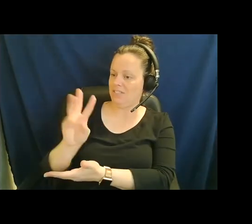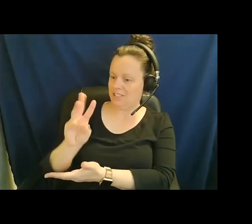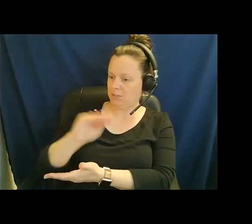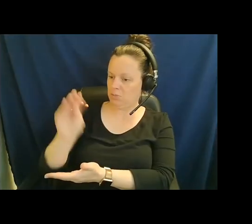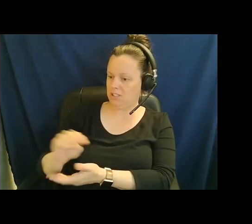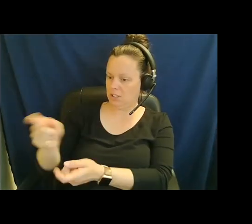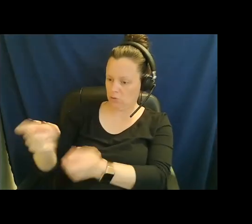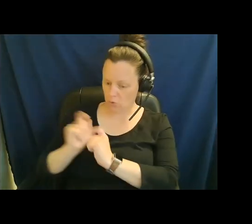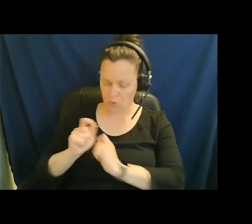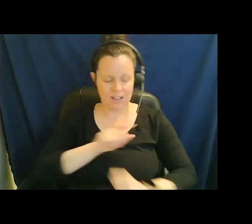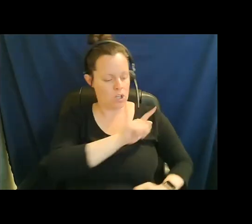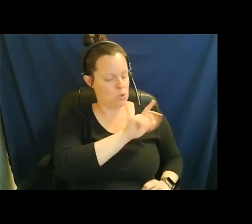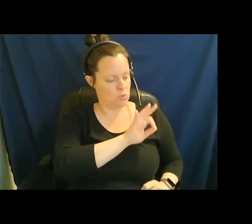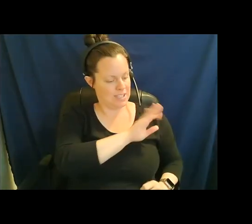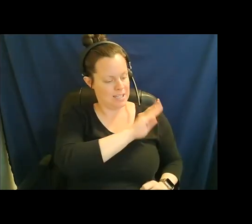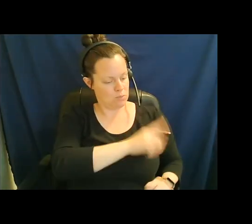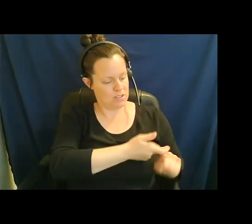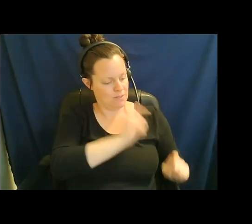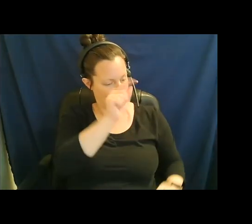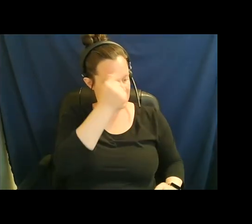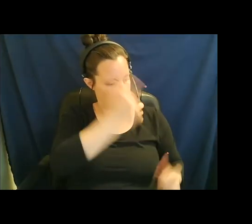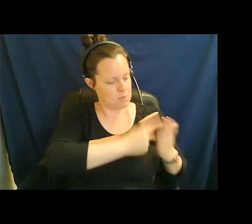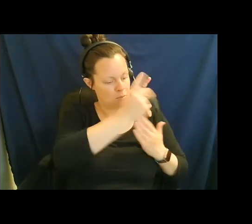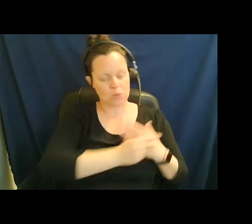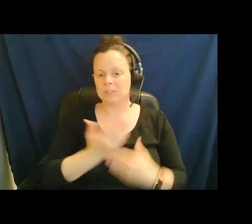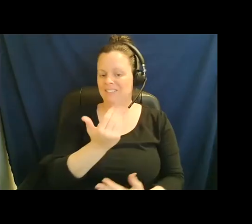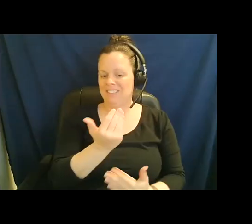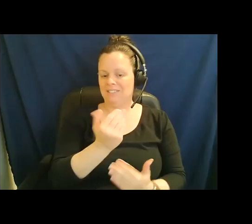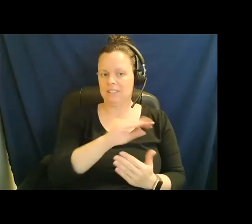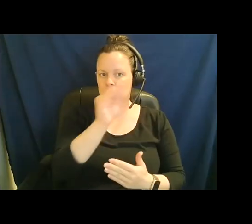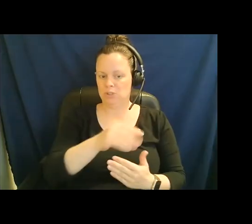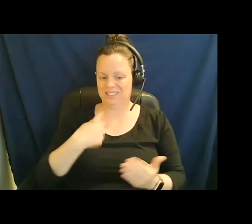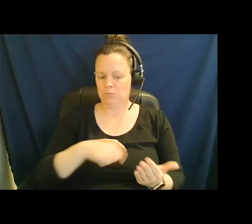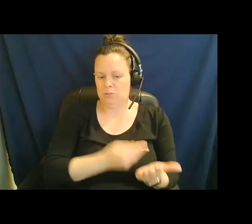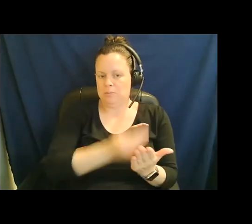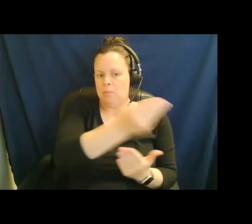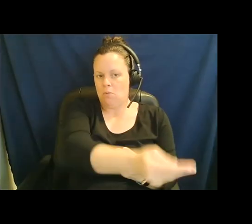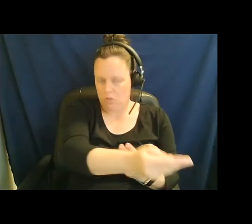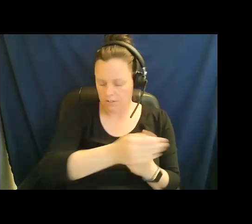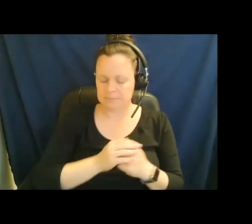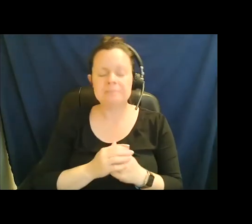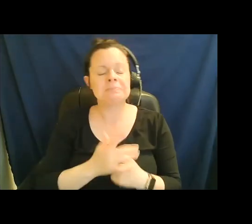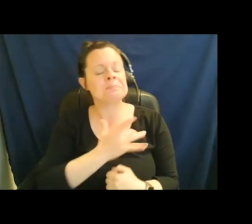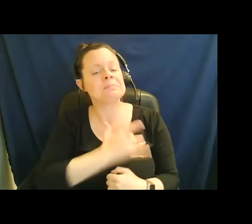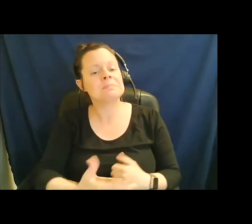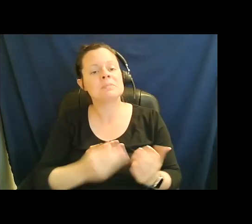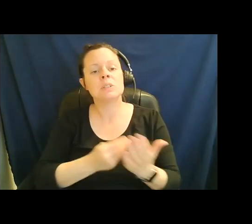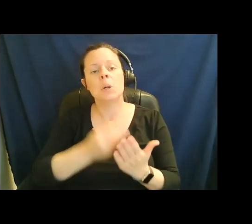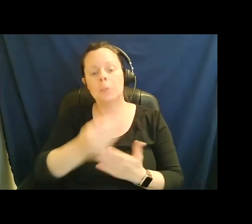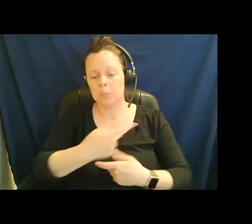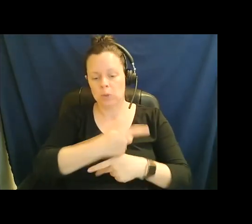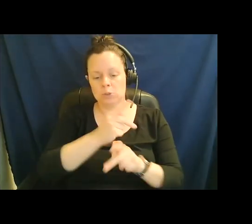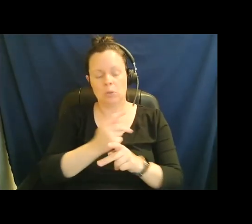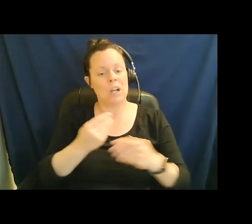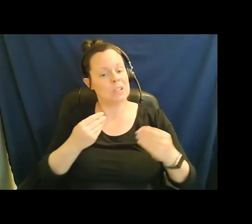29% from government programs, and 15% that was purchased. And normally the purchased product is sold to agencies